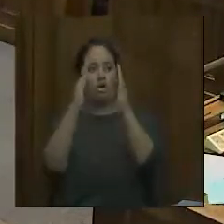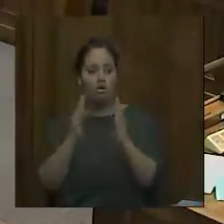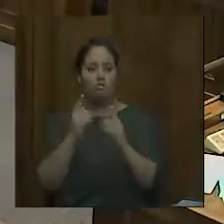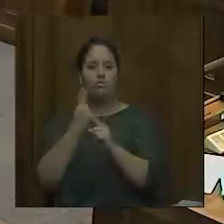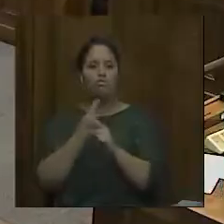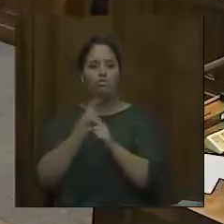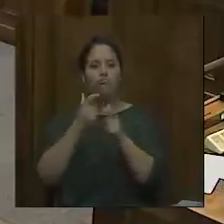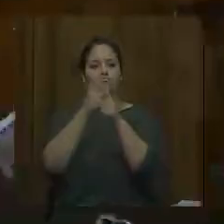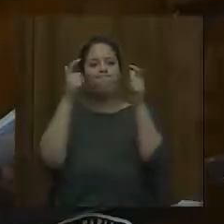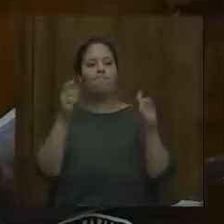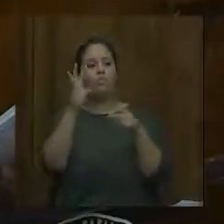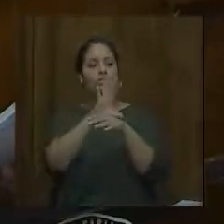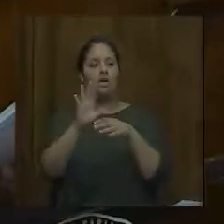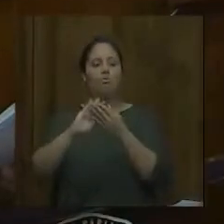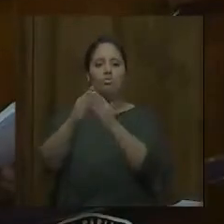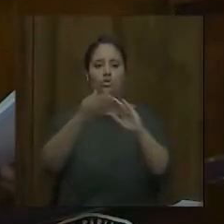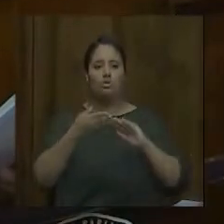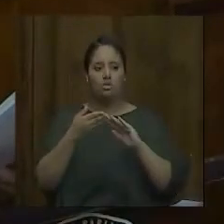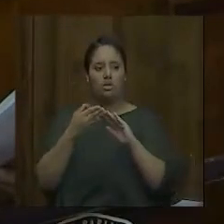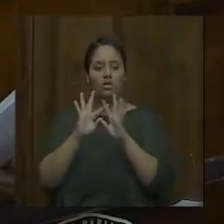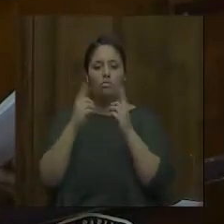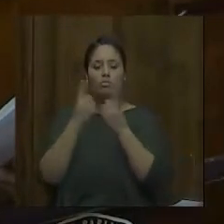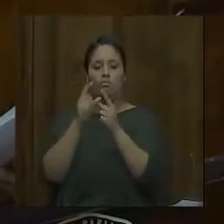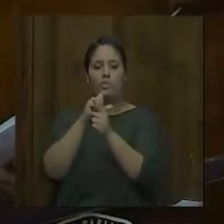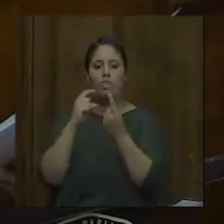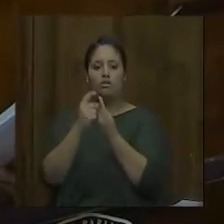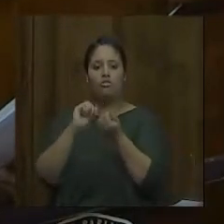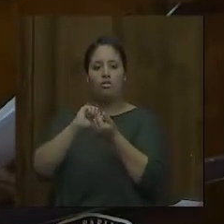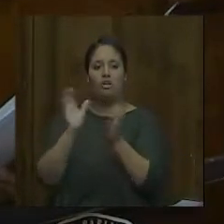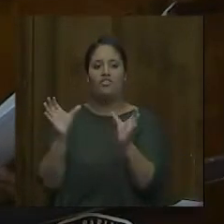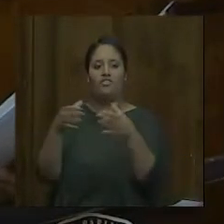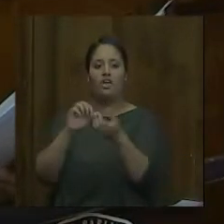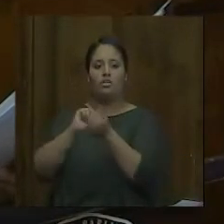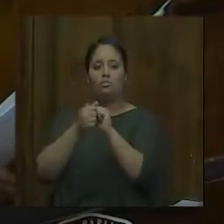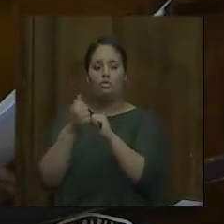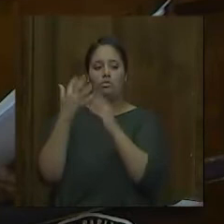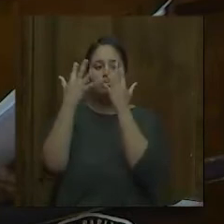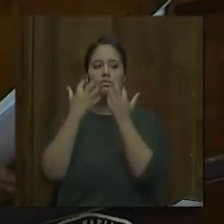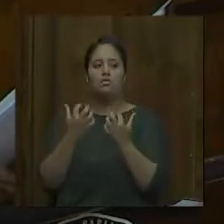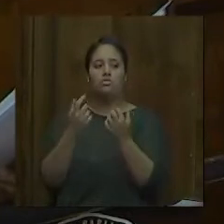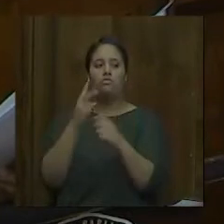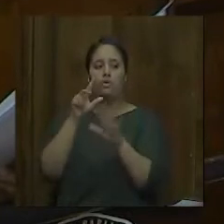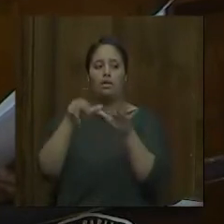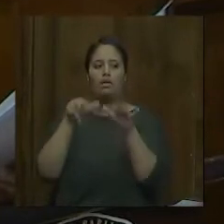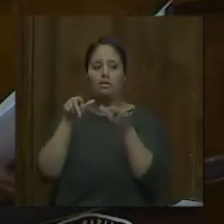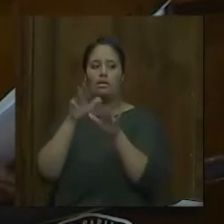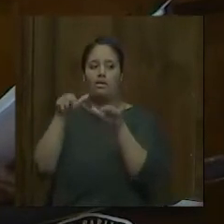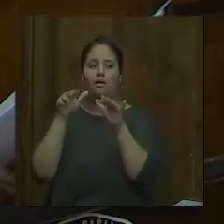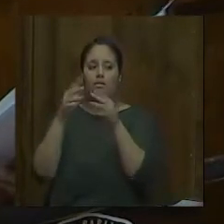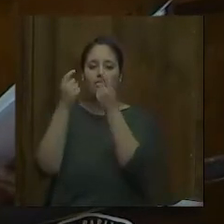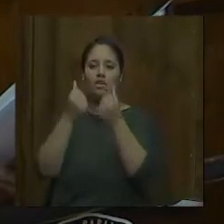and the Greater Western Cape community the Department of Culture Affairs and Sports budget for the 2018-19 financial